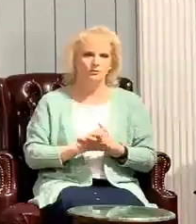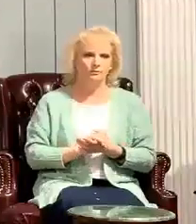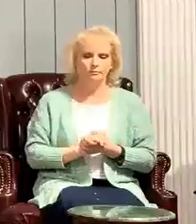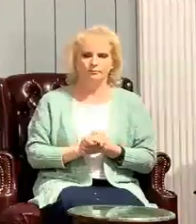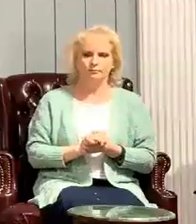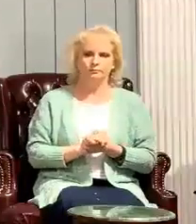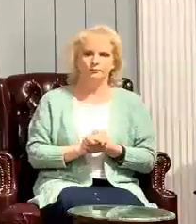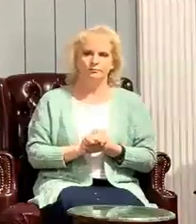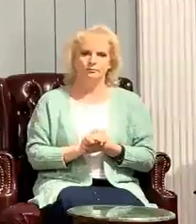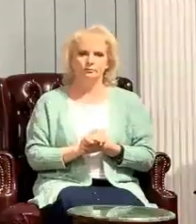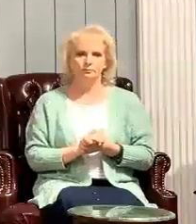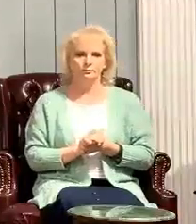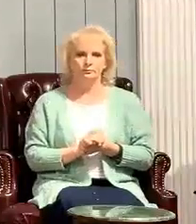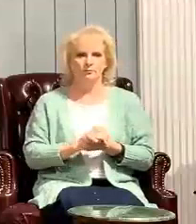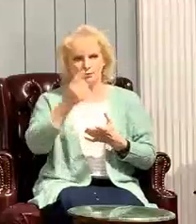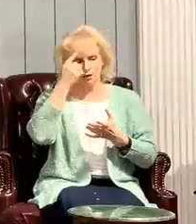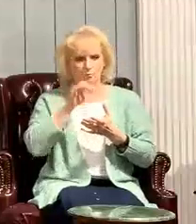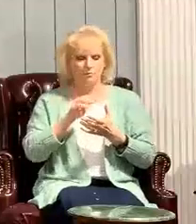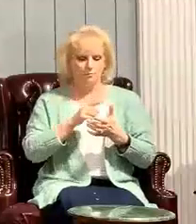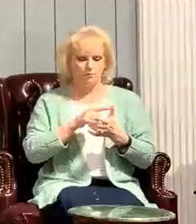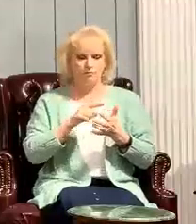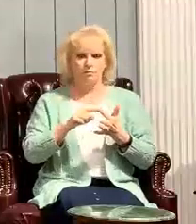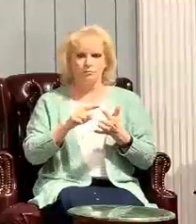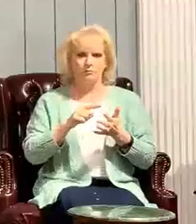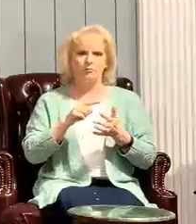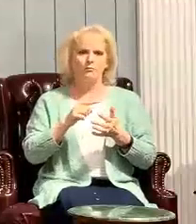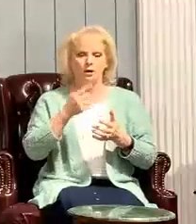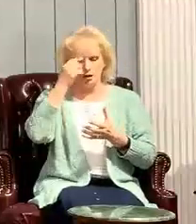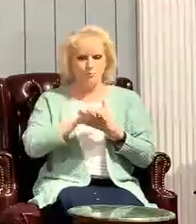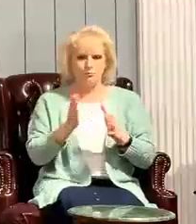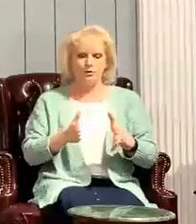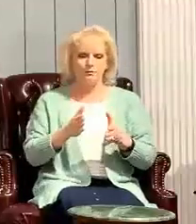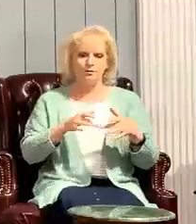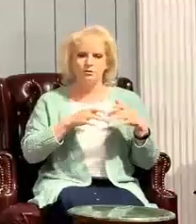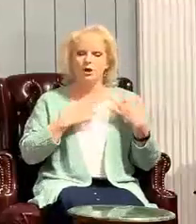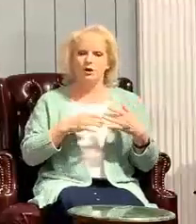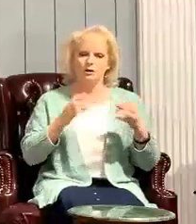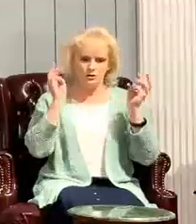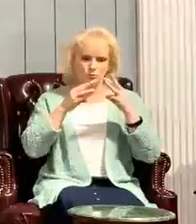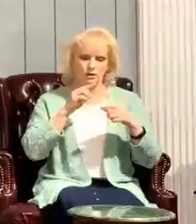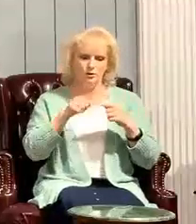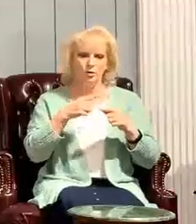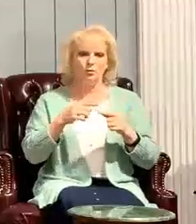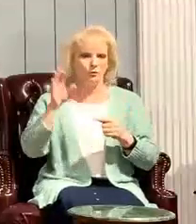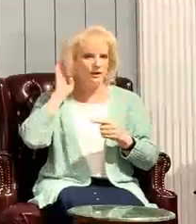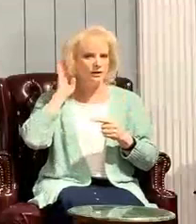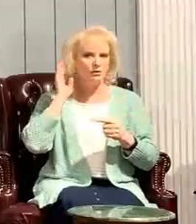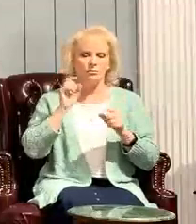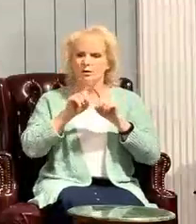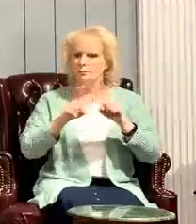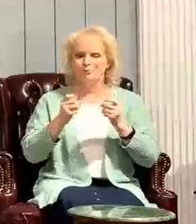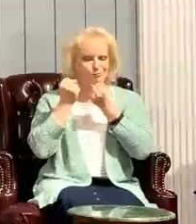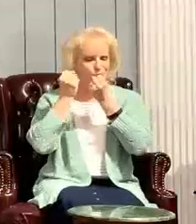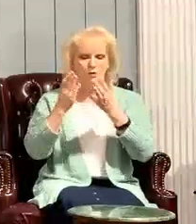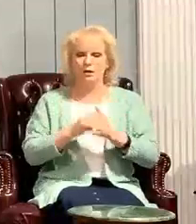Let's go on to the second point here. Believer's heart is wicked. Number two, when we hear, but we do not hearken. Look at verse 5. Only if thou